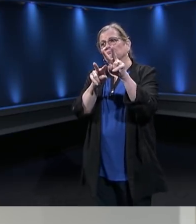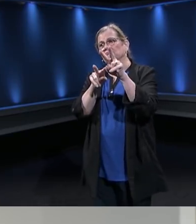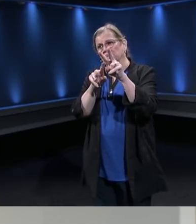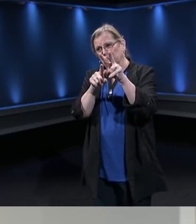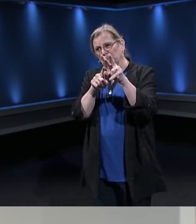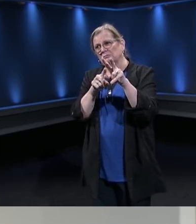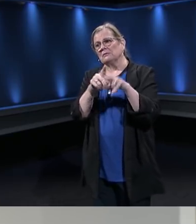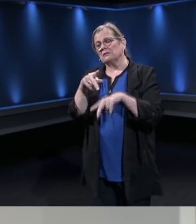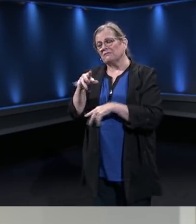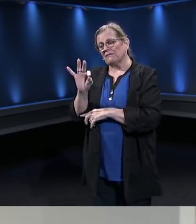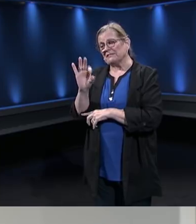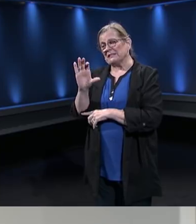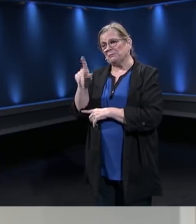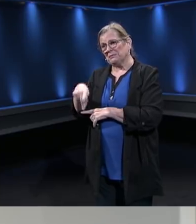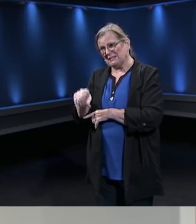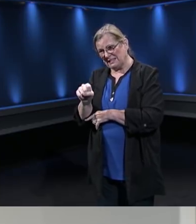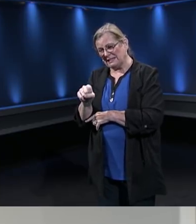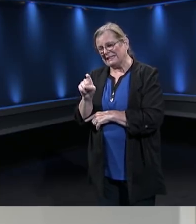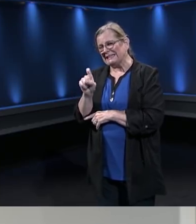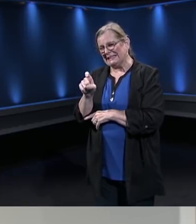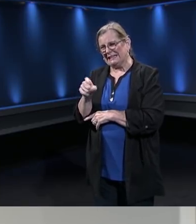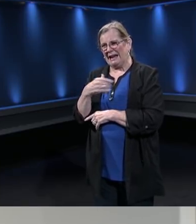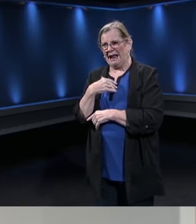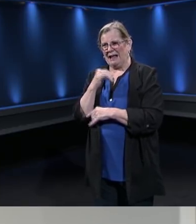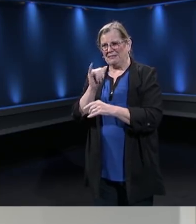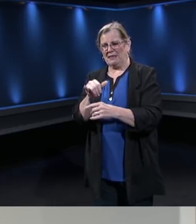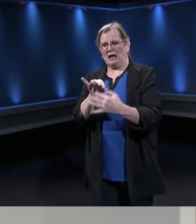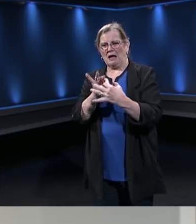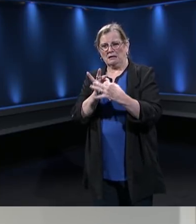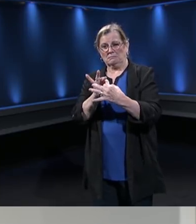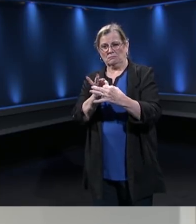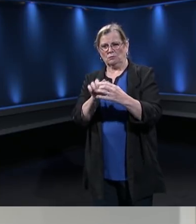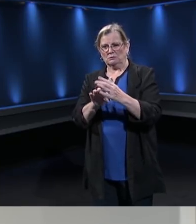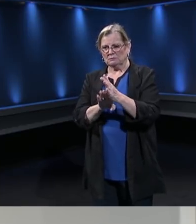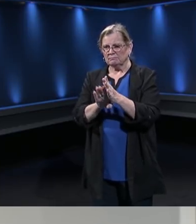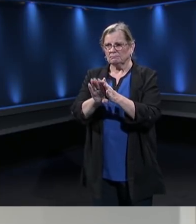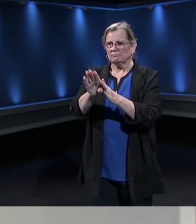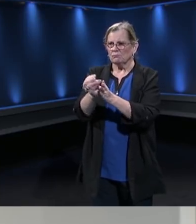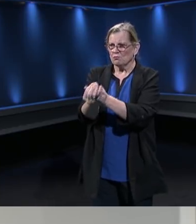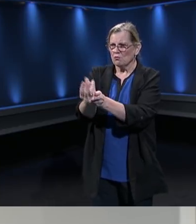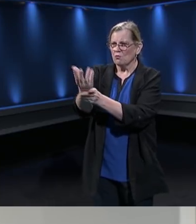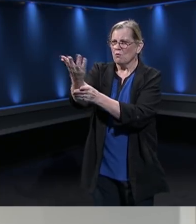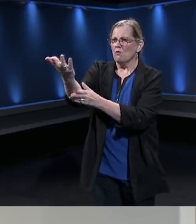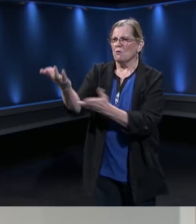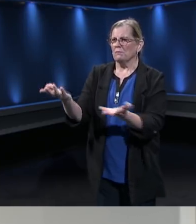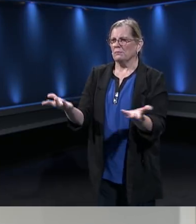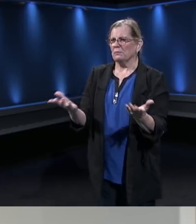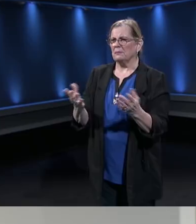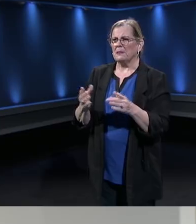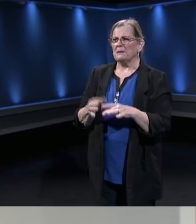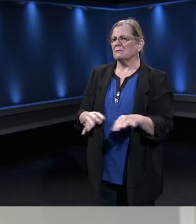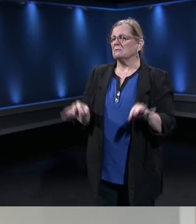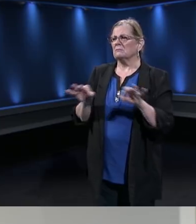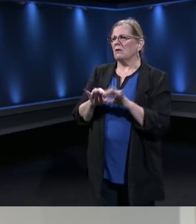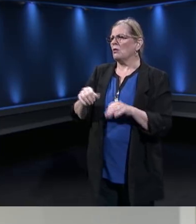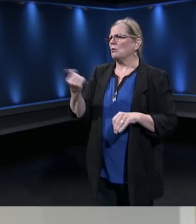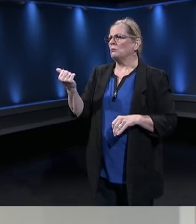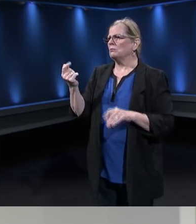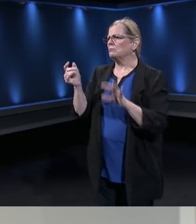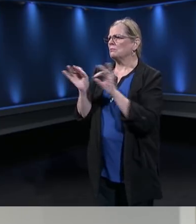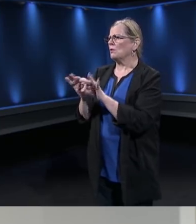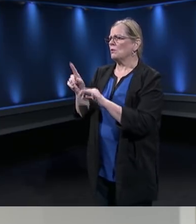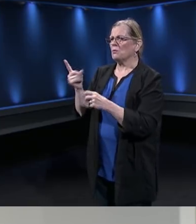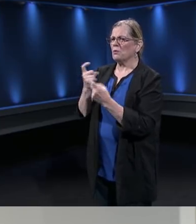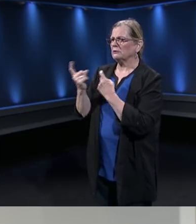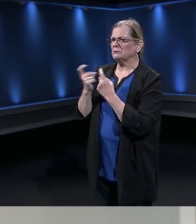to form those strong relationships right up front. Bethany, one of the other key questions that has come up around this topic is, what's